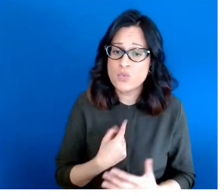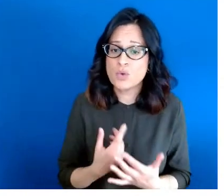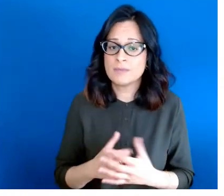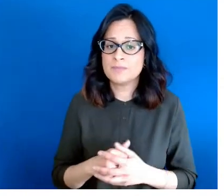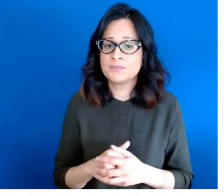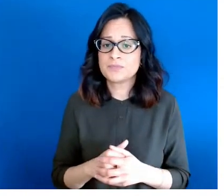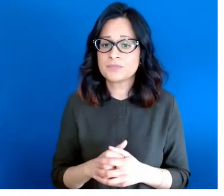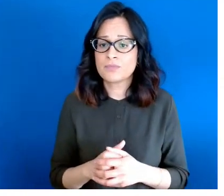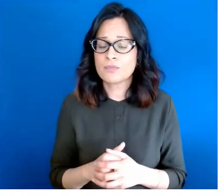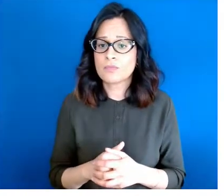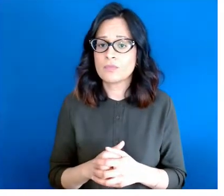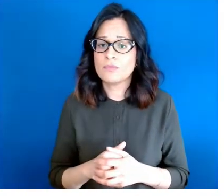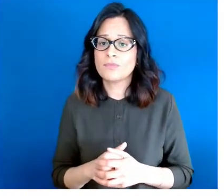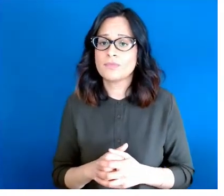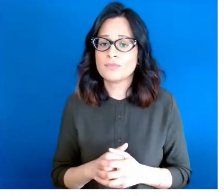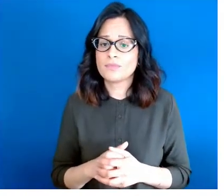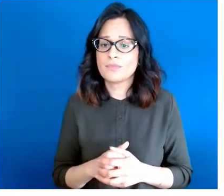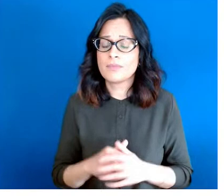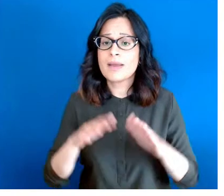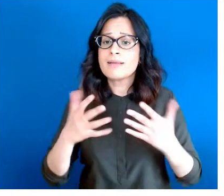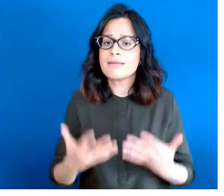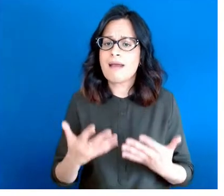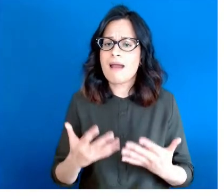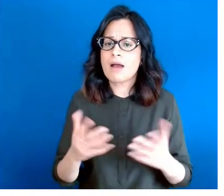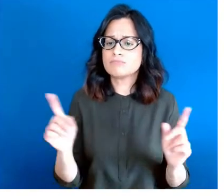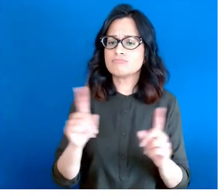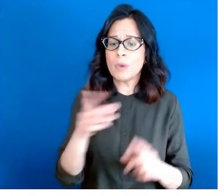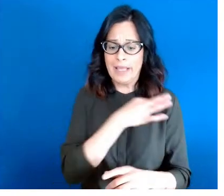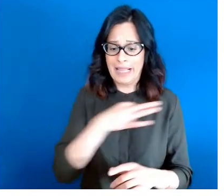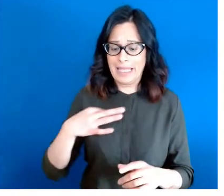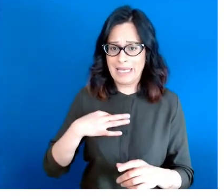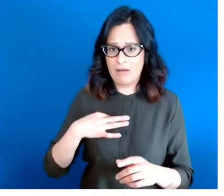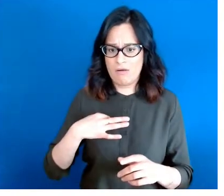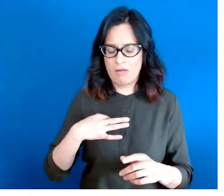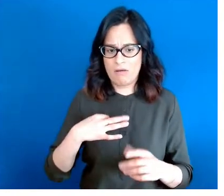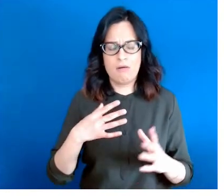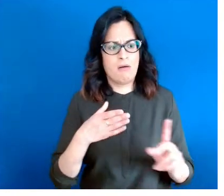If we talk about the clinical signs,